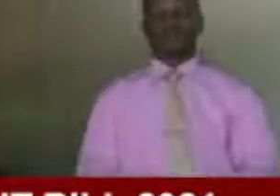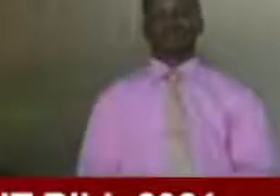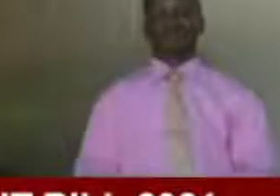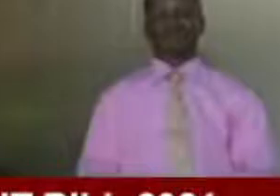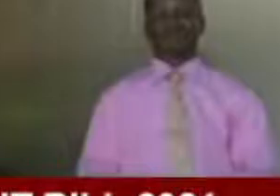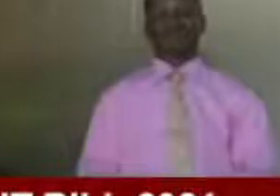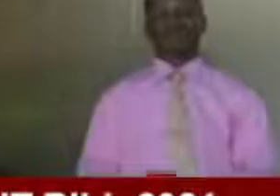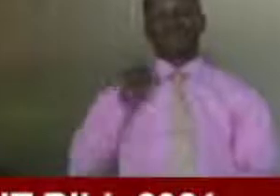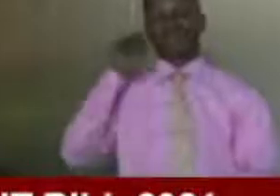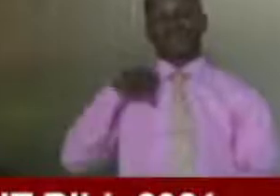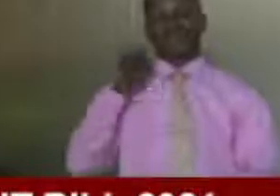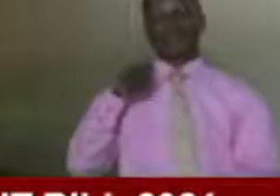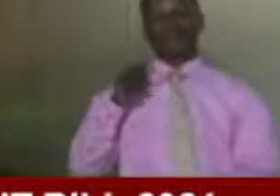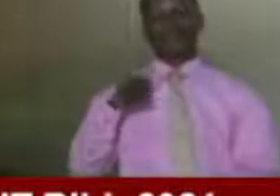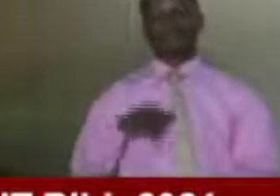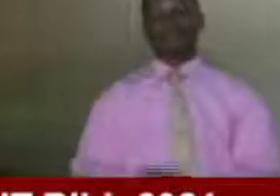Yes.